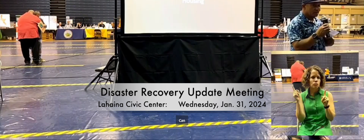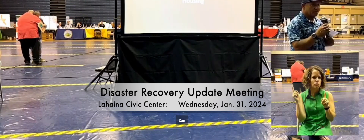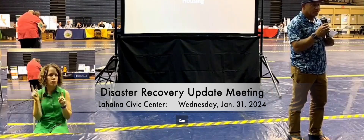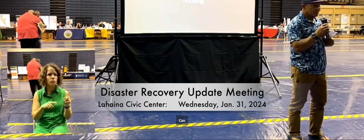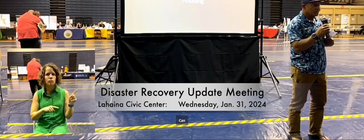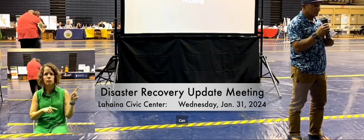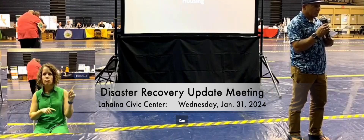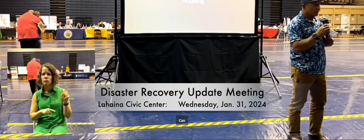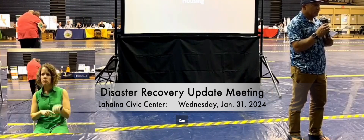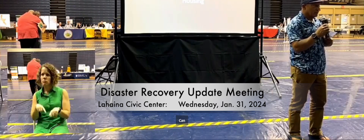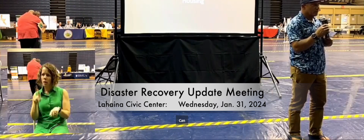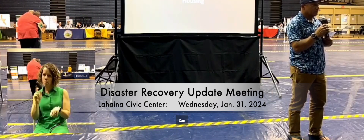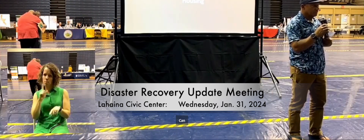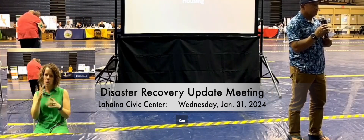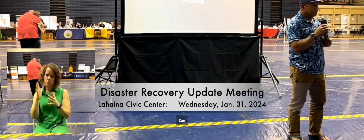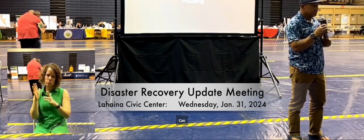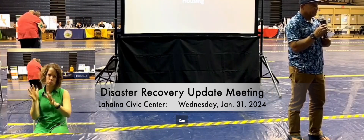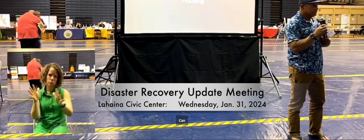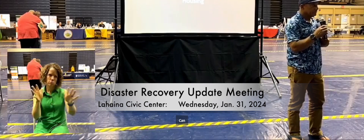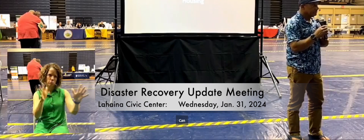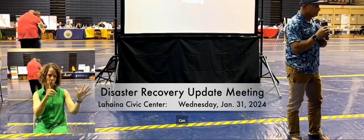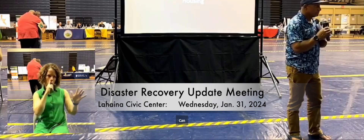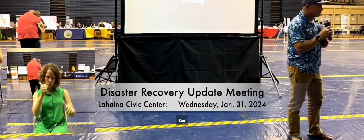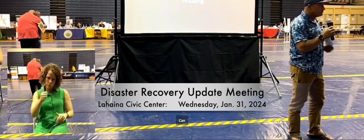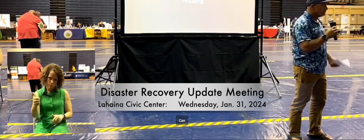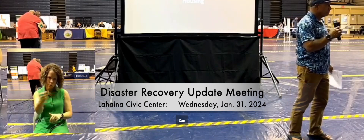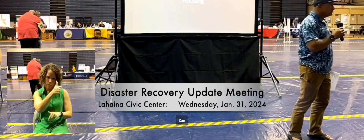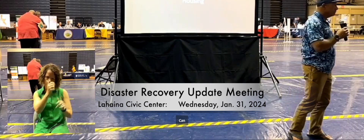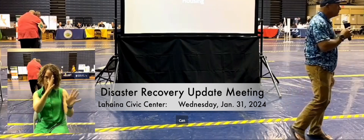Can you guys give yourselves a round of applause?